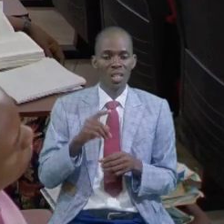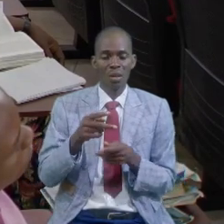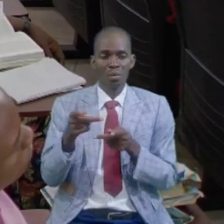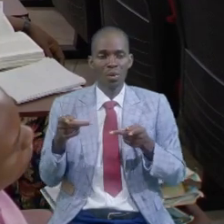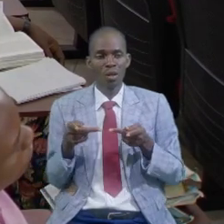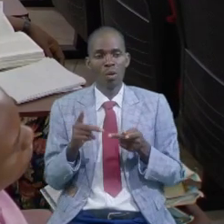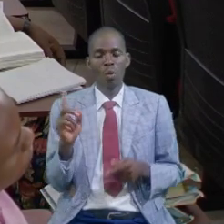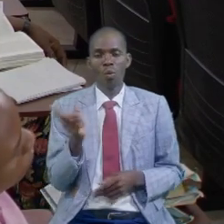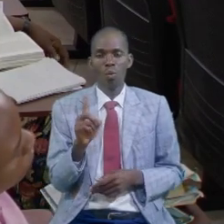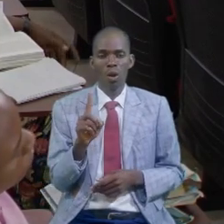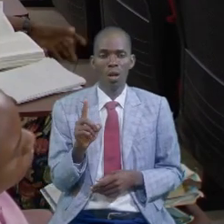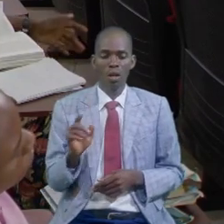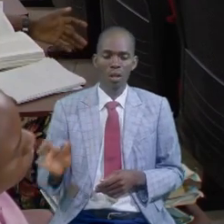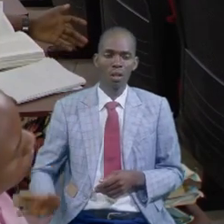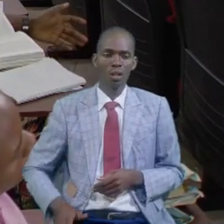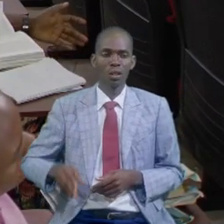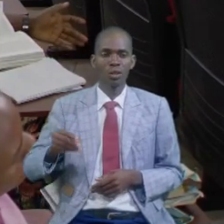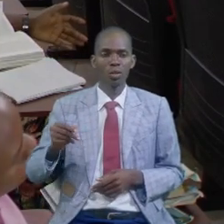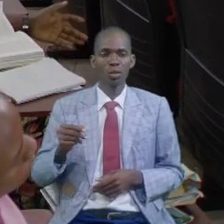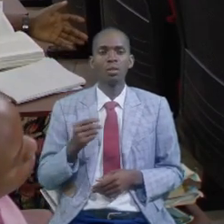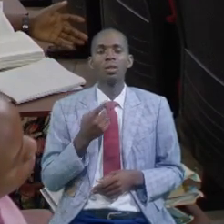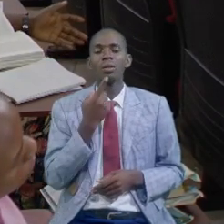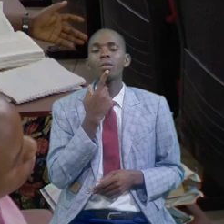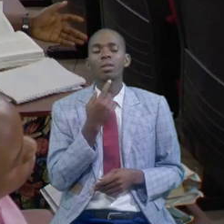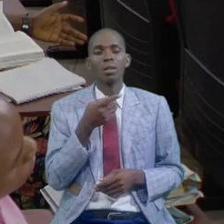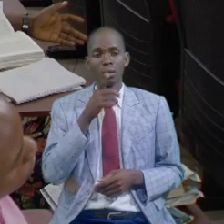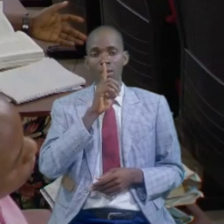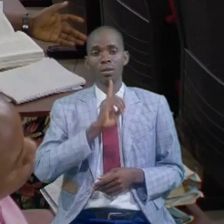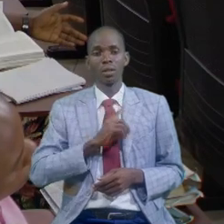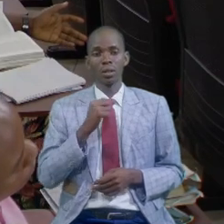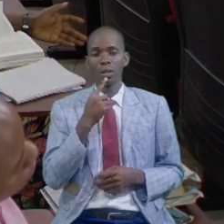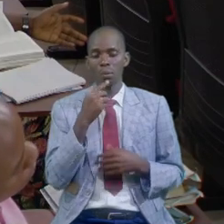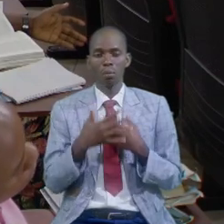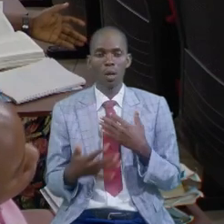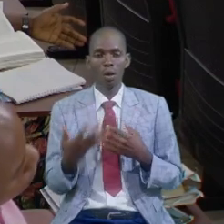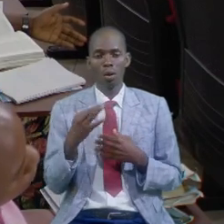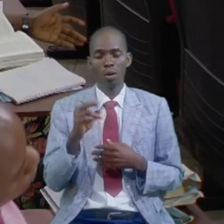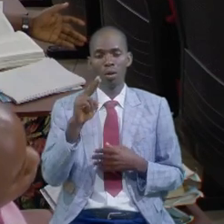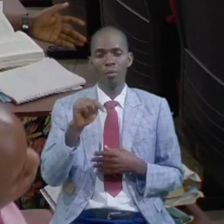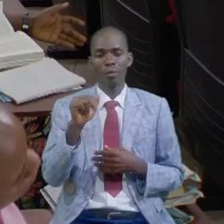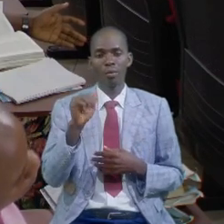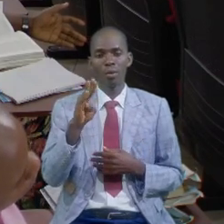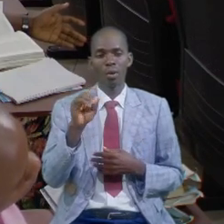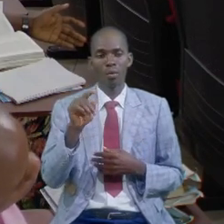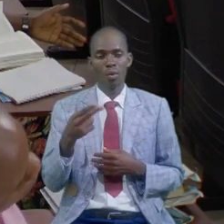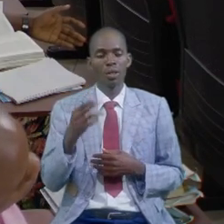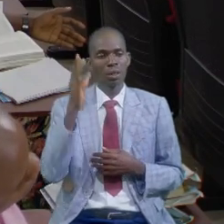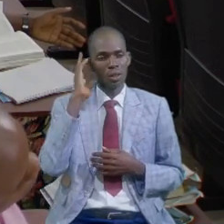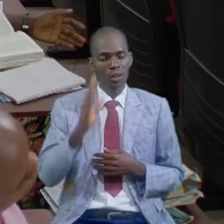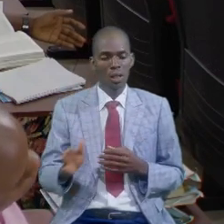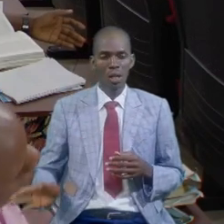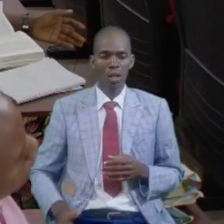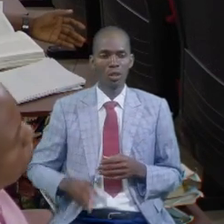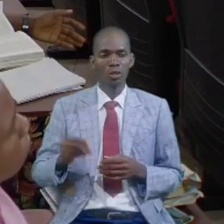where the dogs lick the blood of Naboth, shall dogs